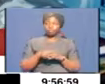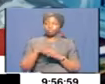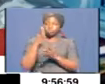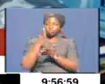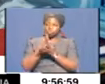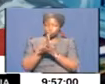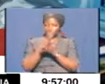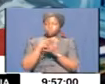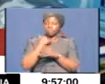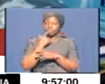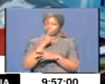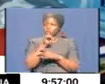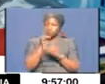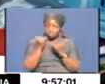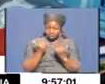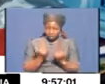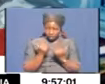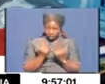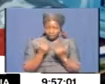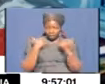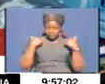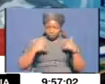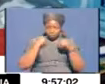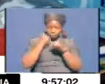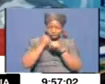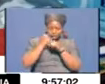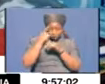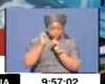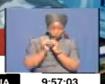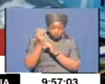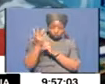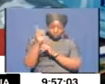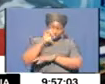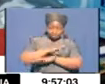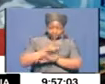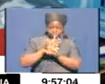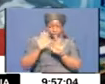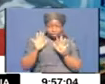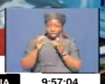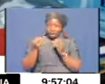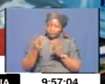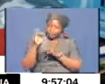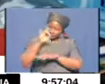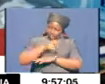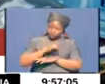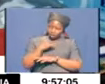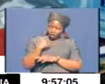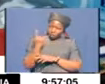now. I worked for only 14 days. How many days do we have in a year?